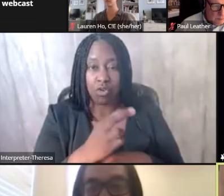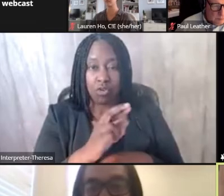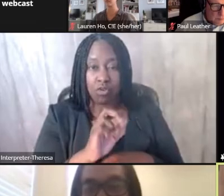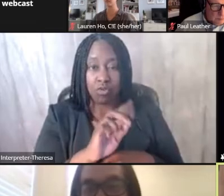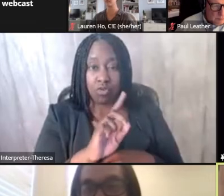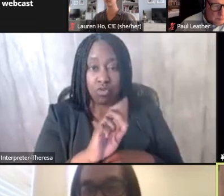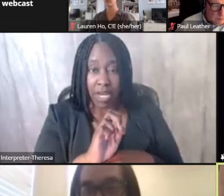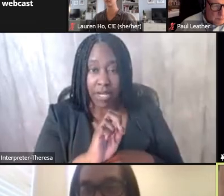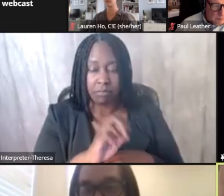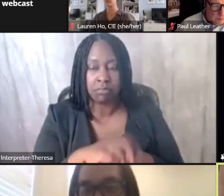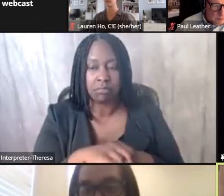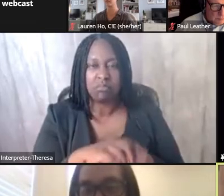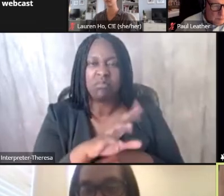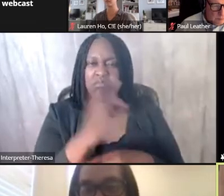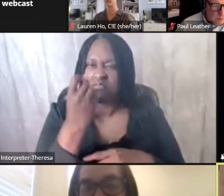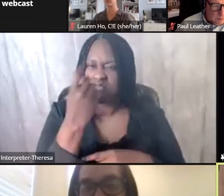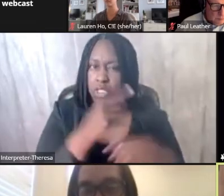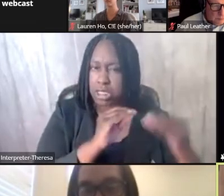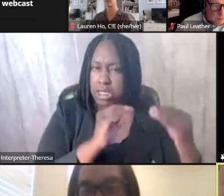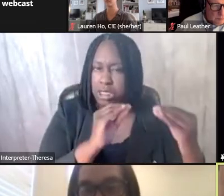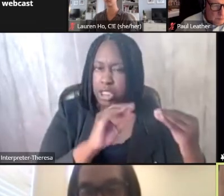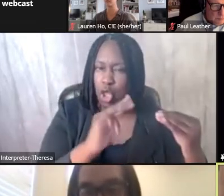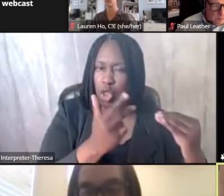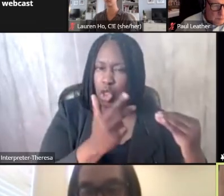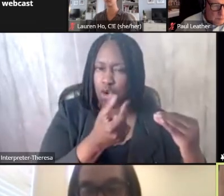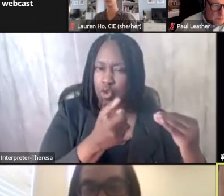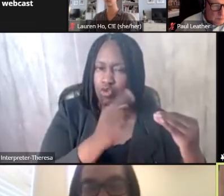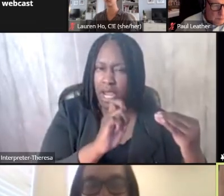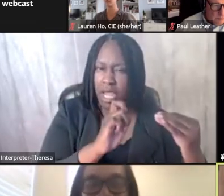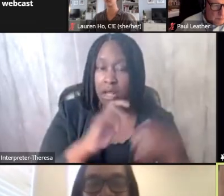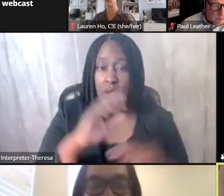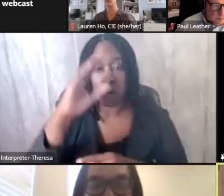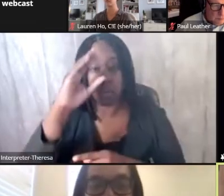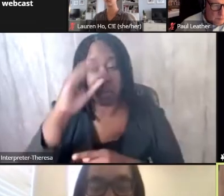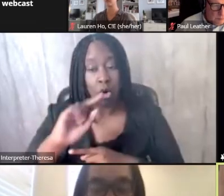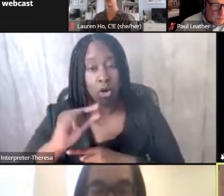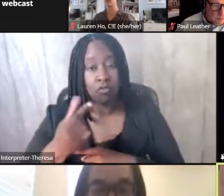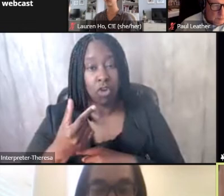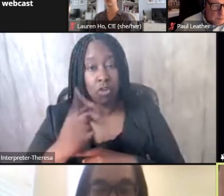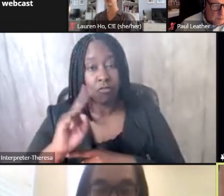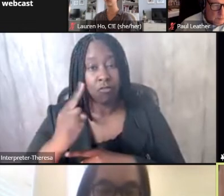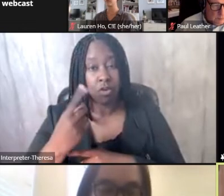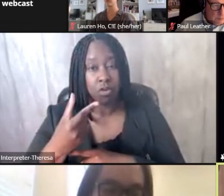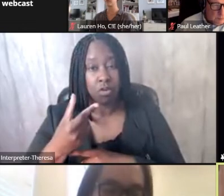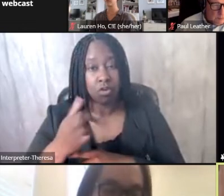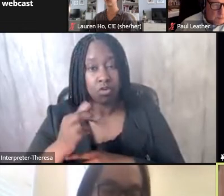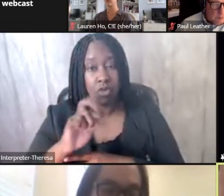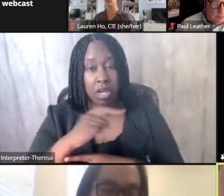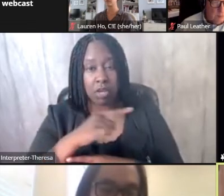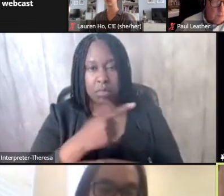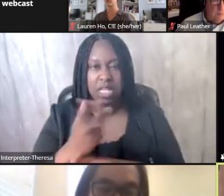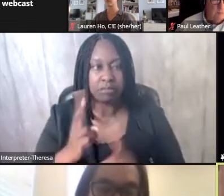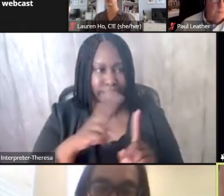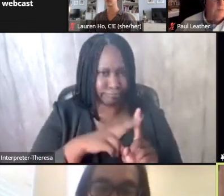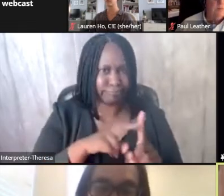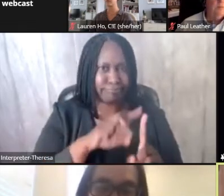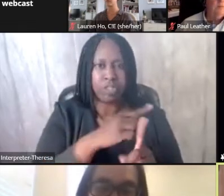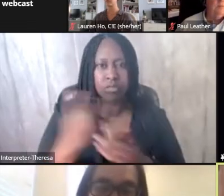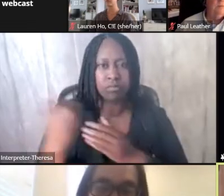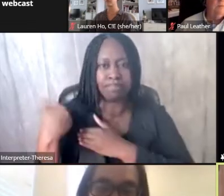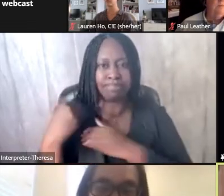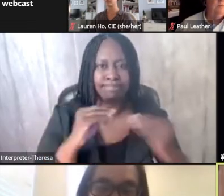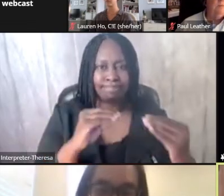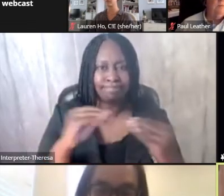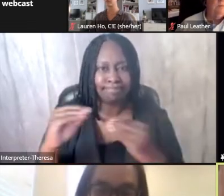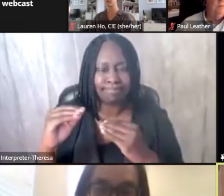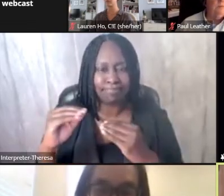reading level, she's a third grade teacher, but she's been assigned these 5 boys. Their reading level is just barely, they sight words